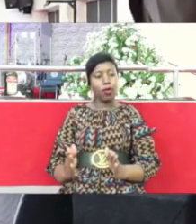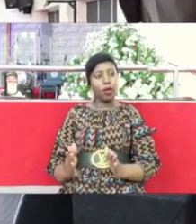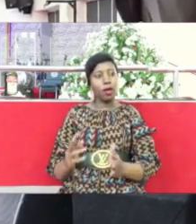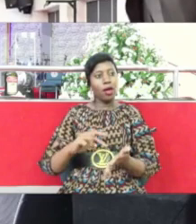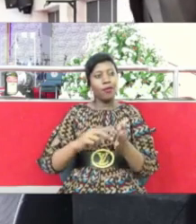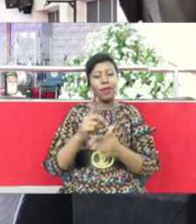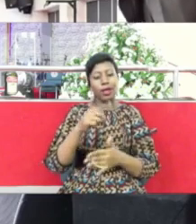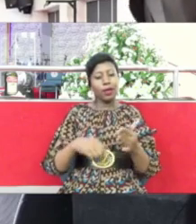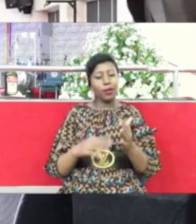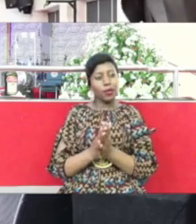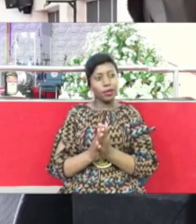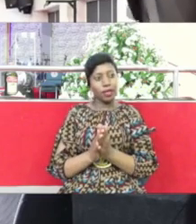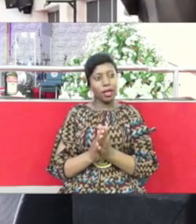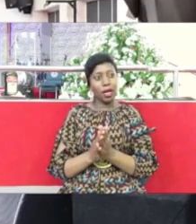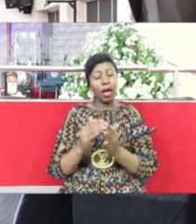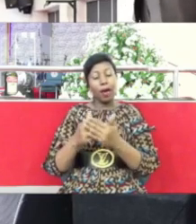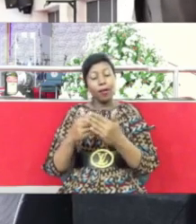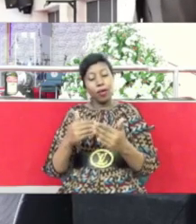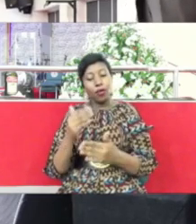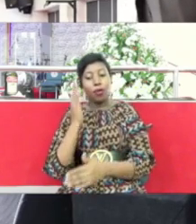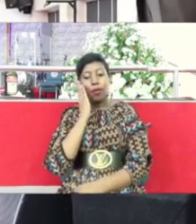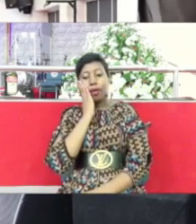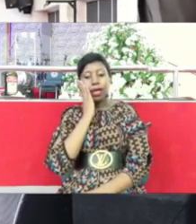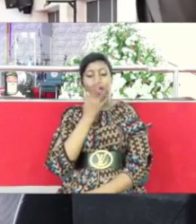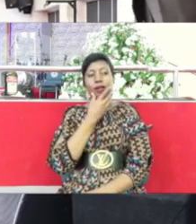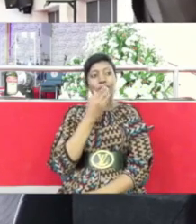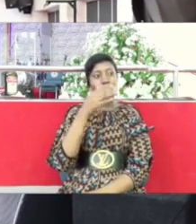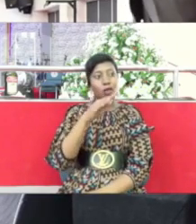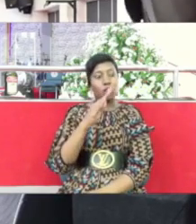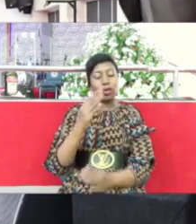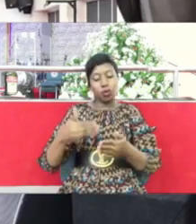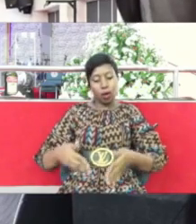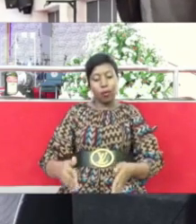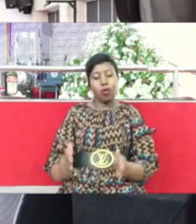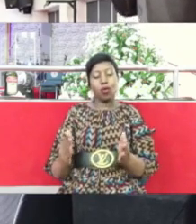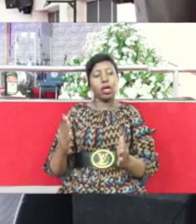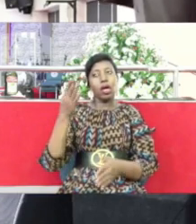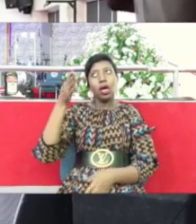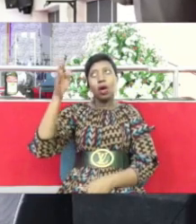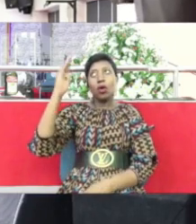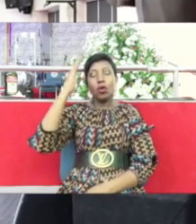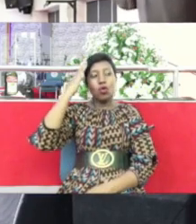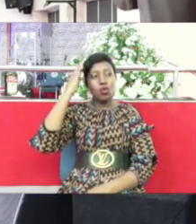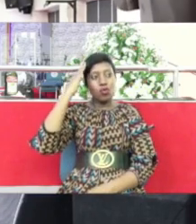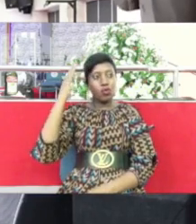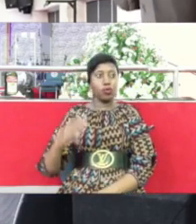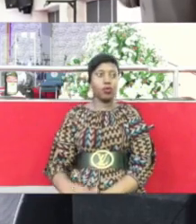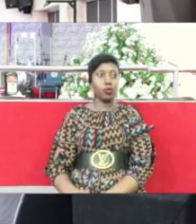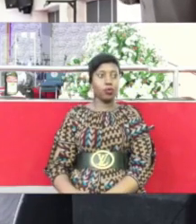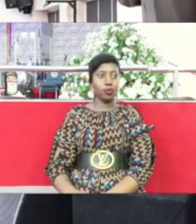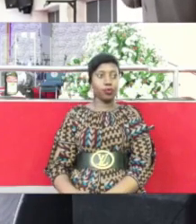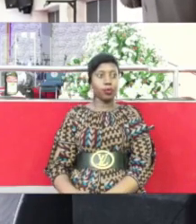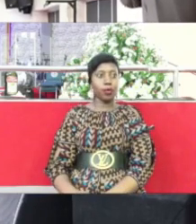na mama yako kabla hawajazaliwa nao aliwaona. Before your mothers were created. Kwa hivyo anaweza enda vizazi vitano huko nyuma. He can go 5